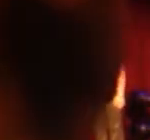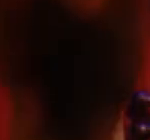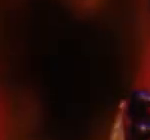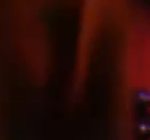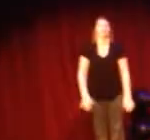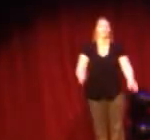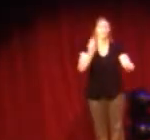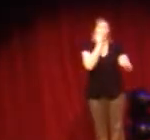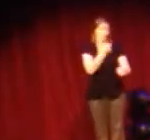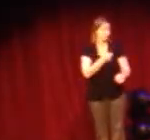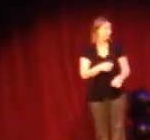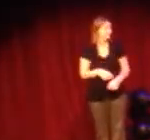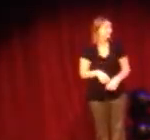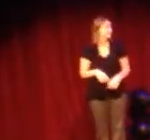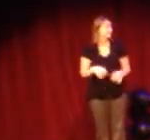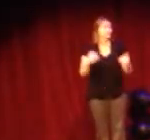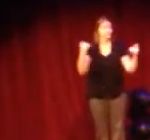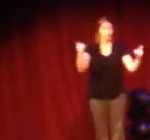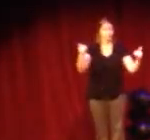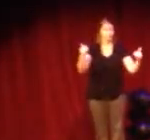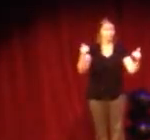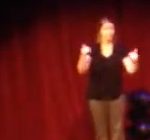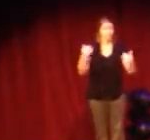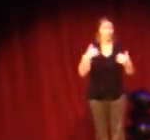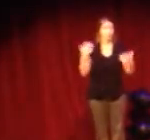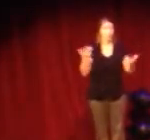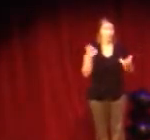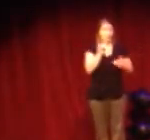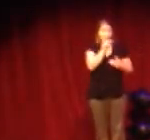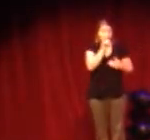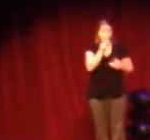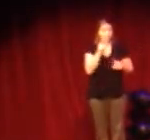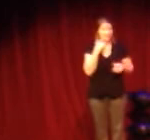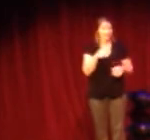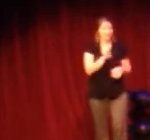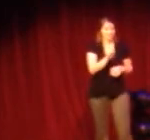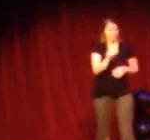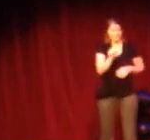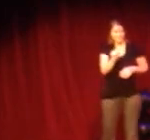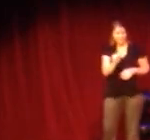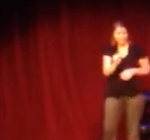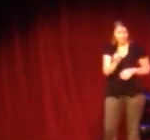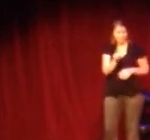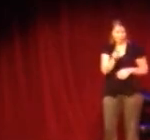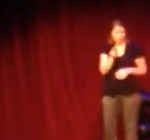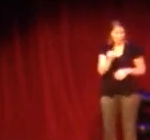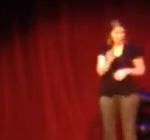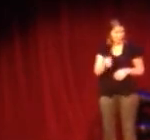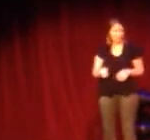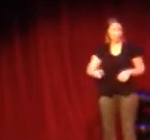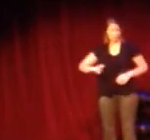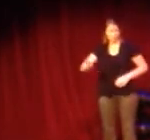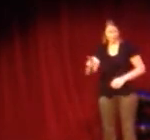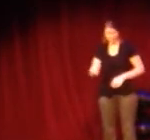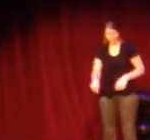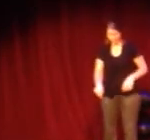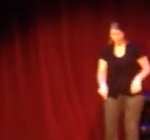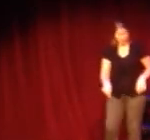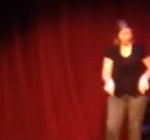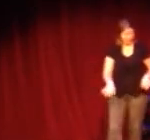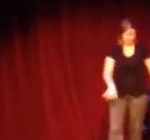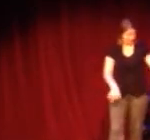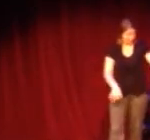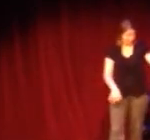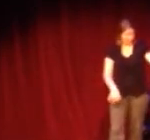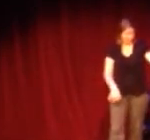Yeah. Cool. So what we have, here's the following instruments. You've got the bass drum. That's going to go ahead and be in your right foot. Everybody give me some bass